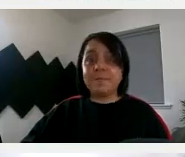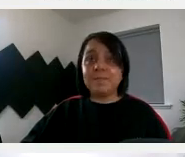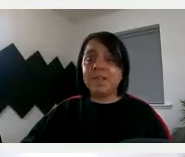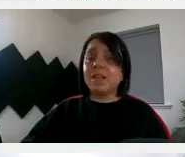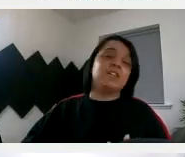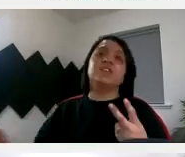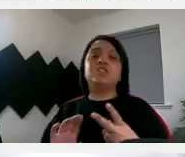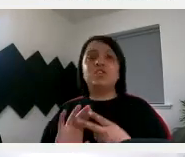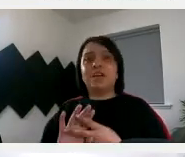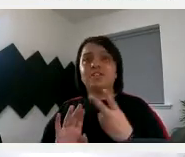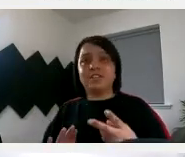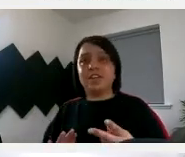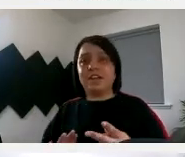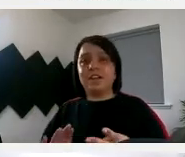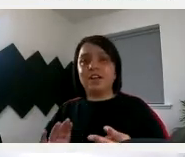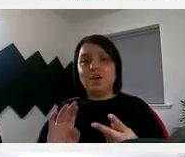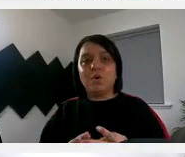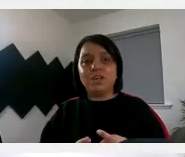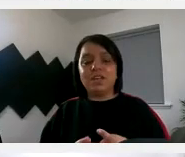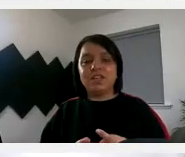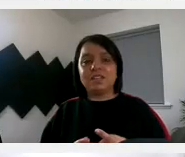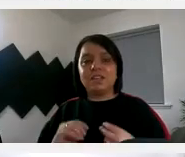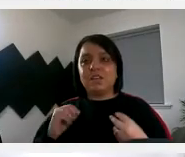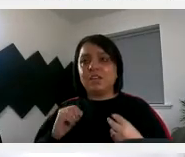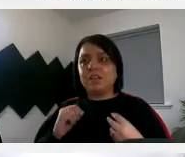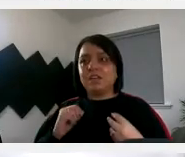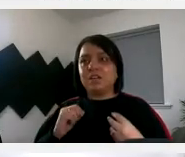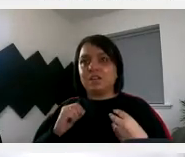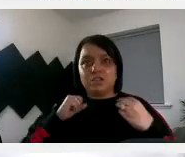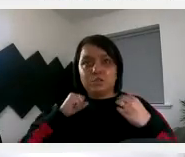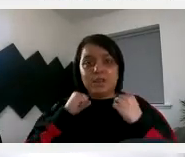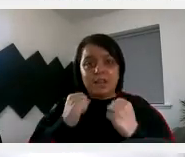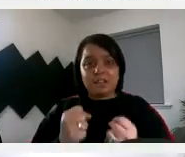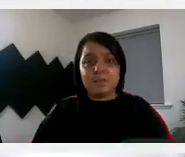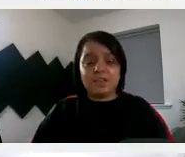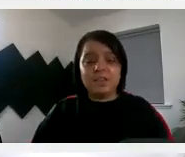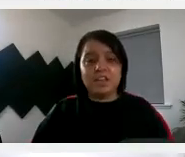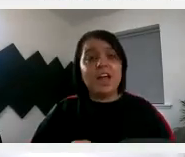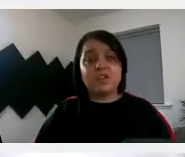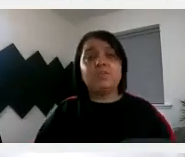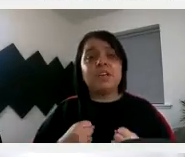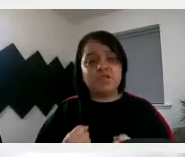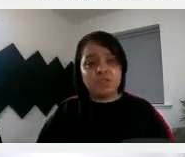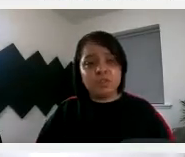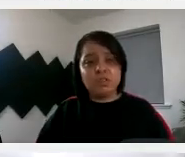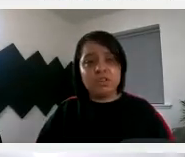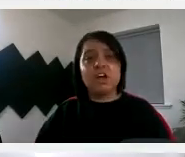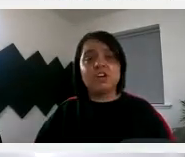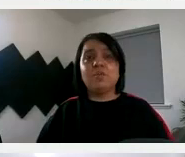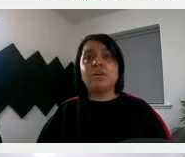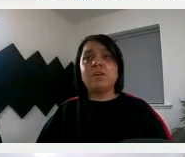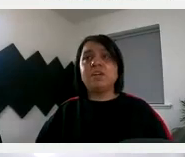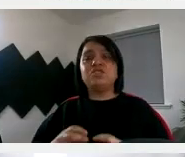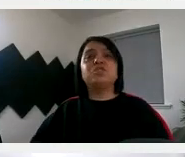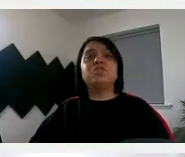swear. There's two ways you can take that. One is you're swearing at somebody and you're actually being rude. Another